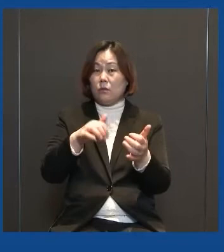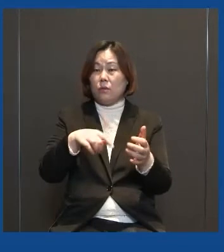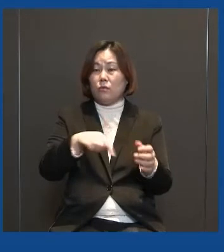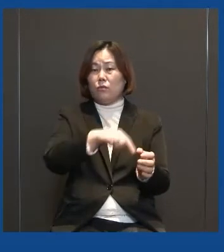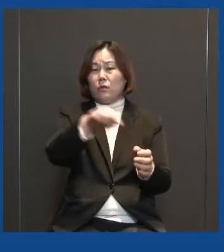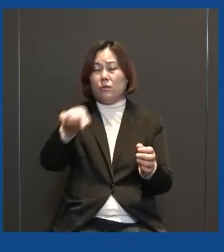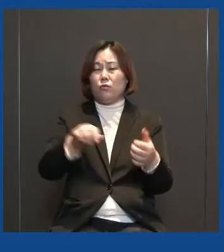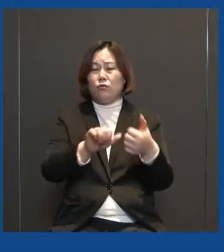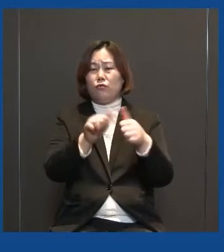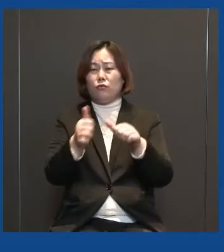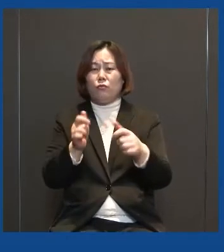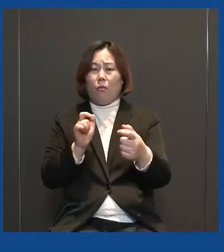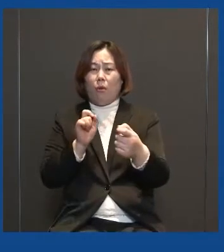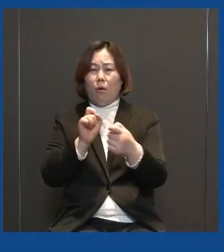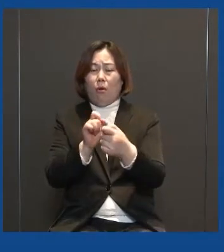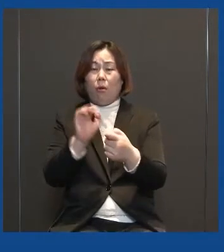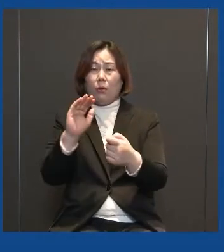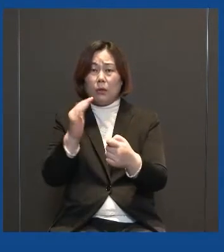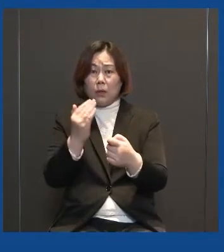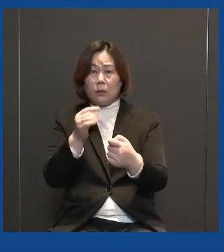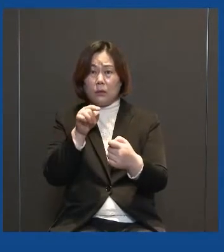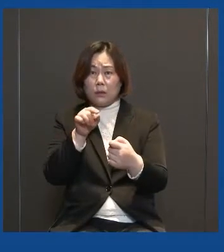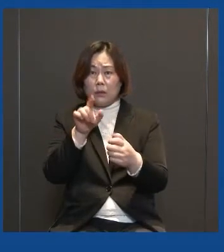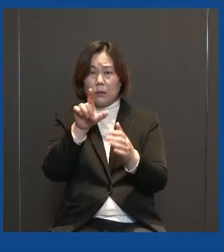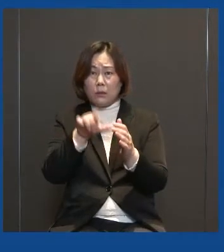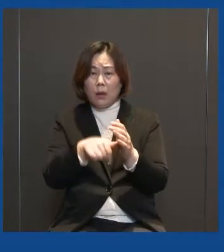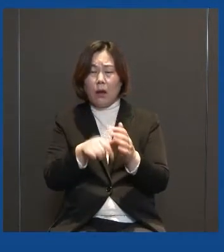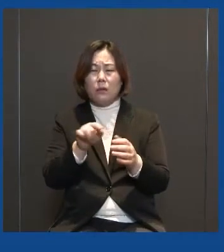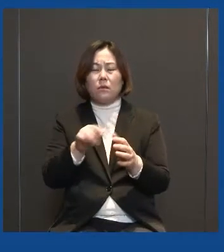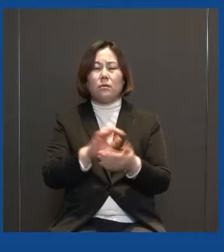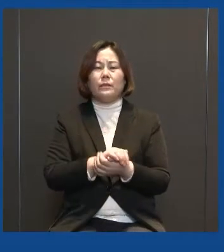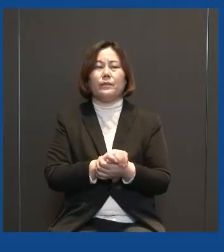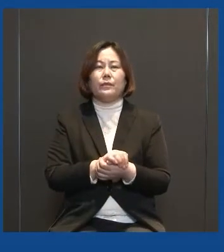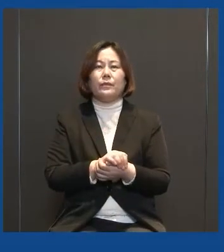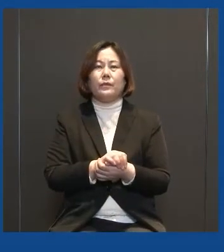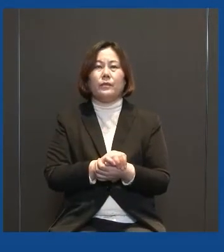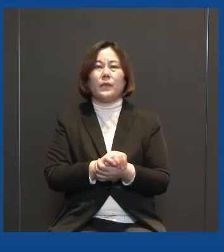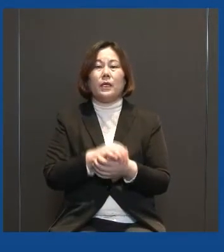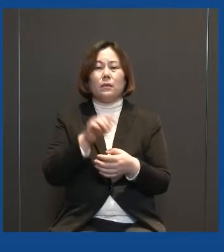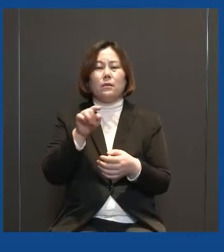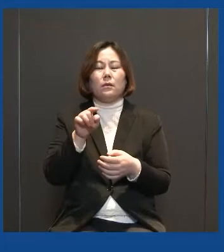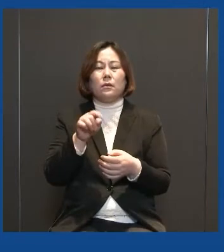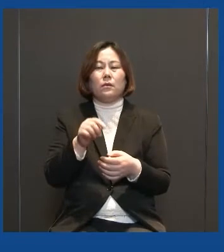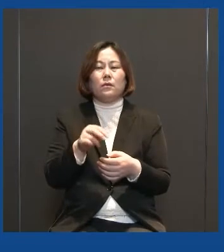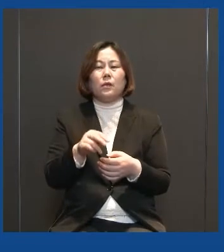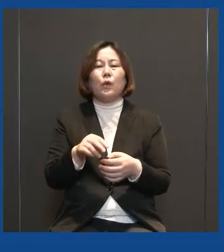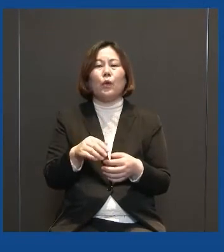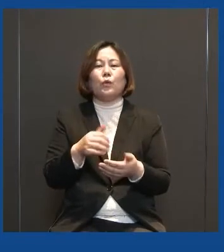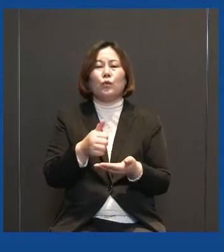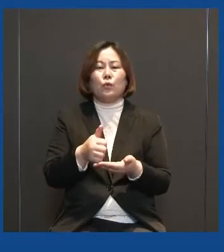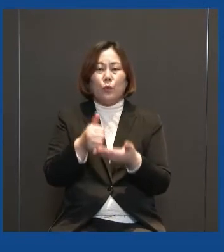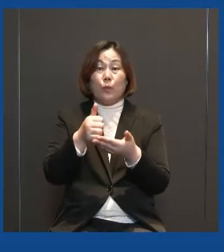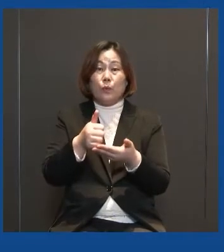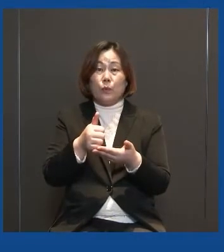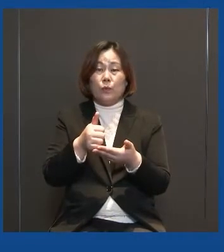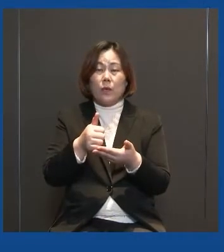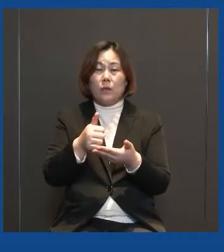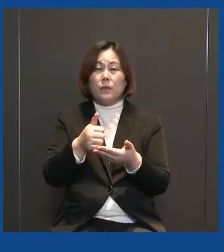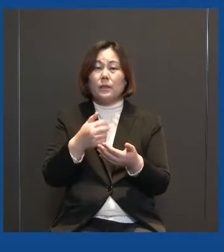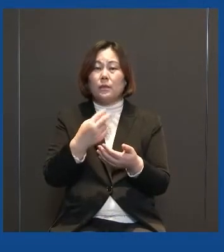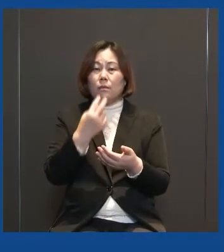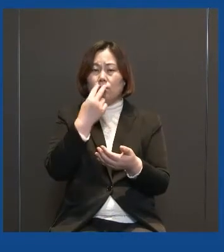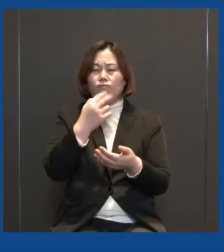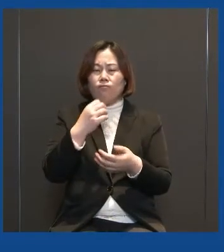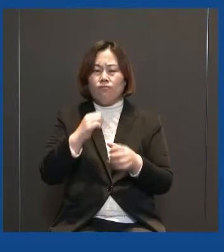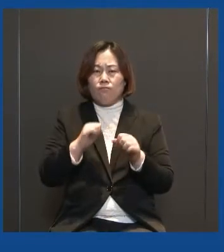to the brink of death during the pandemic. So what's really important here is to make sure the older persons are able to lead their lives